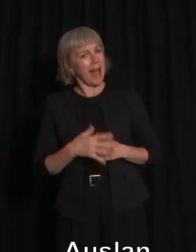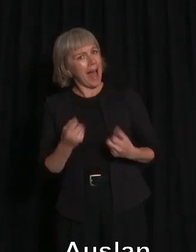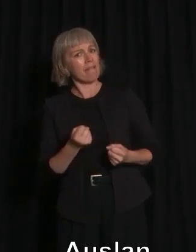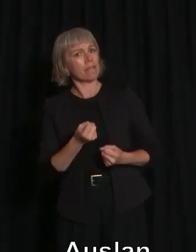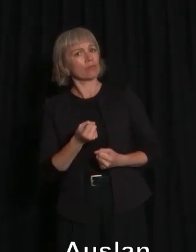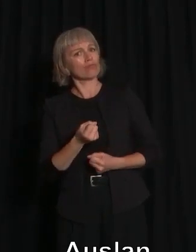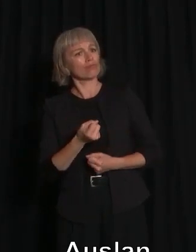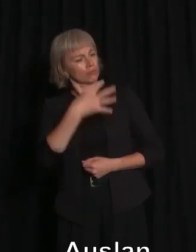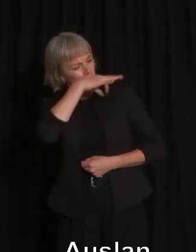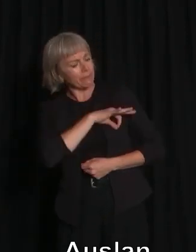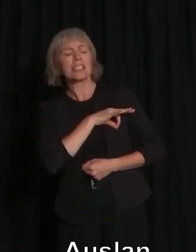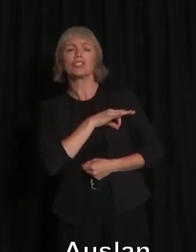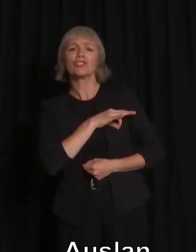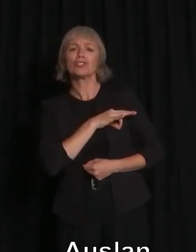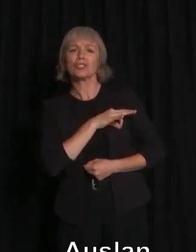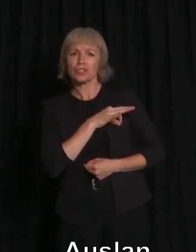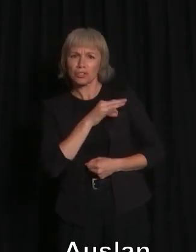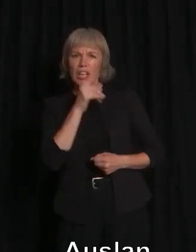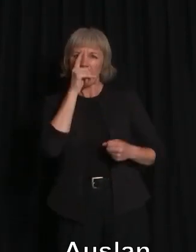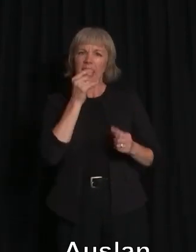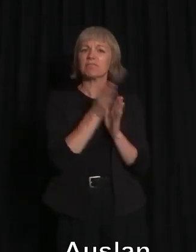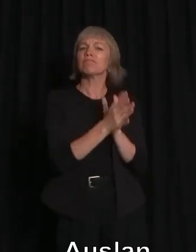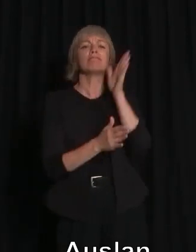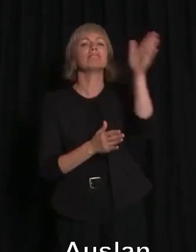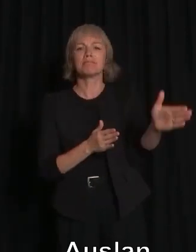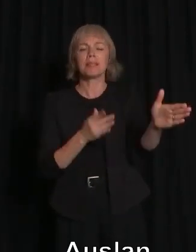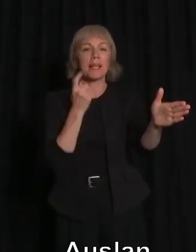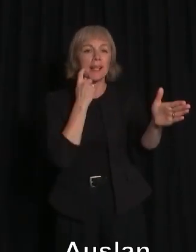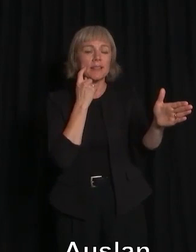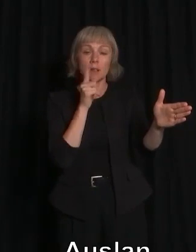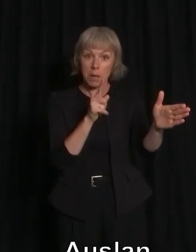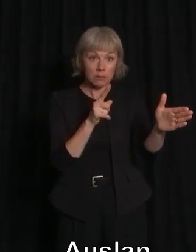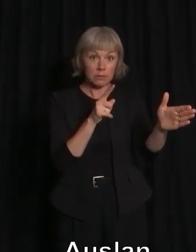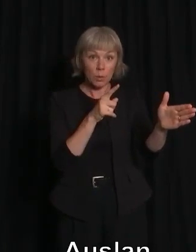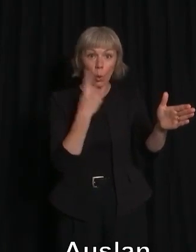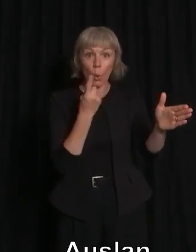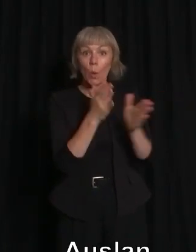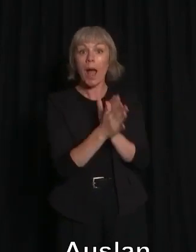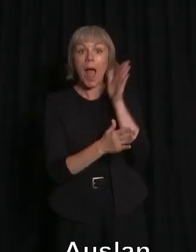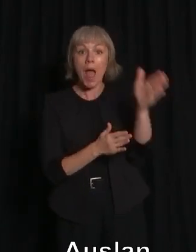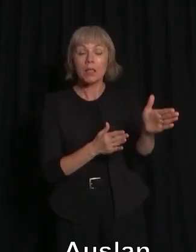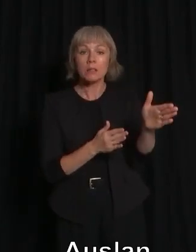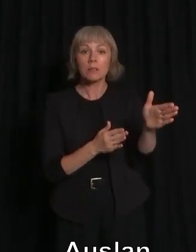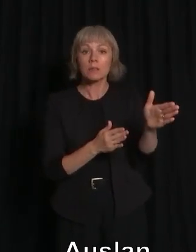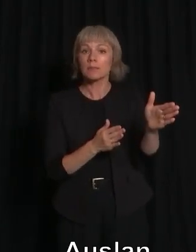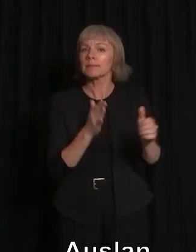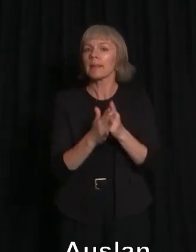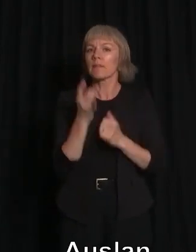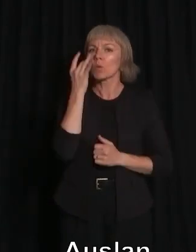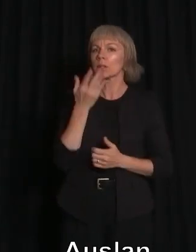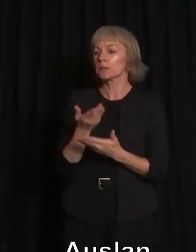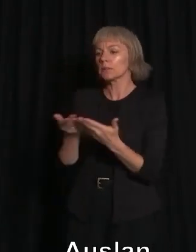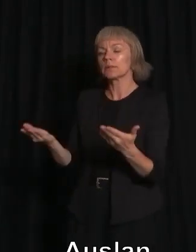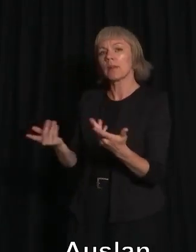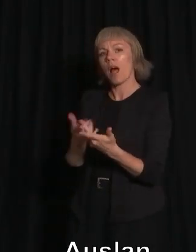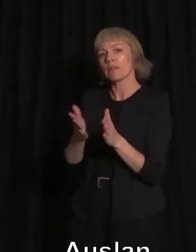privilege. But let us never forget that some of us are infinitely left behind without